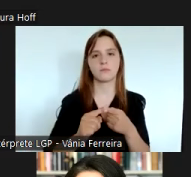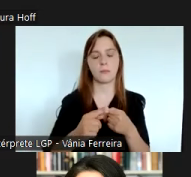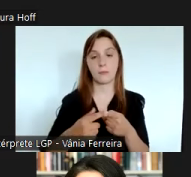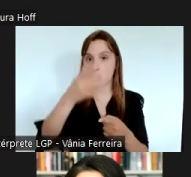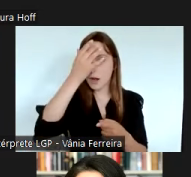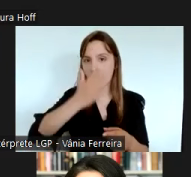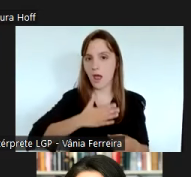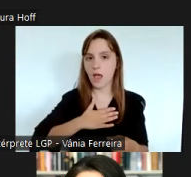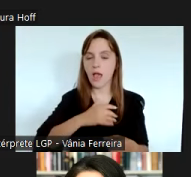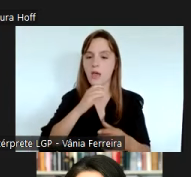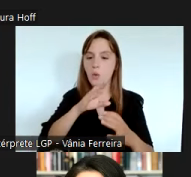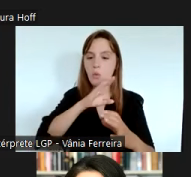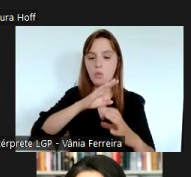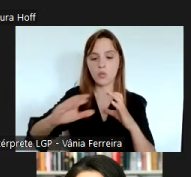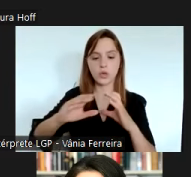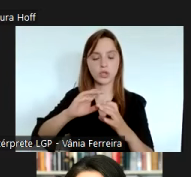channel of communication